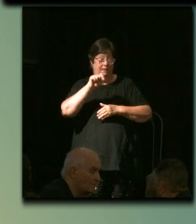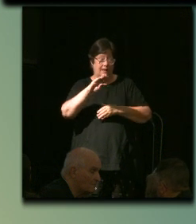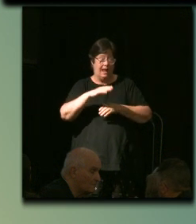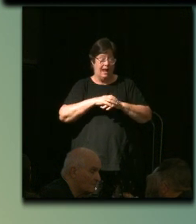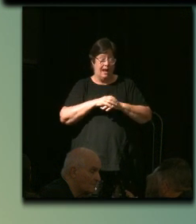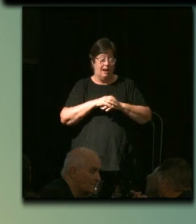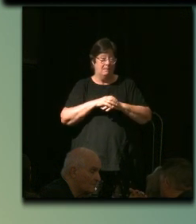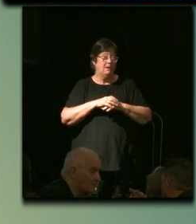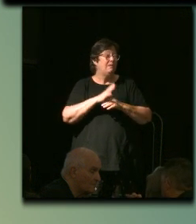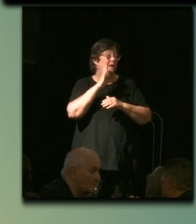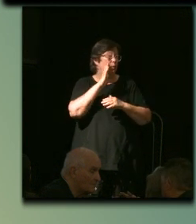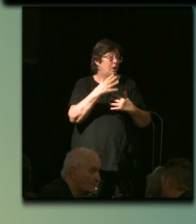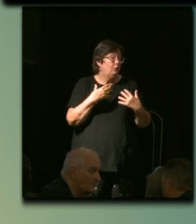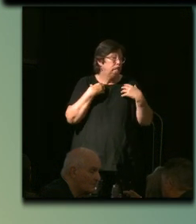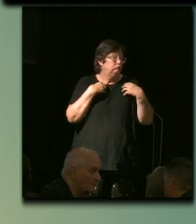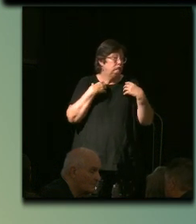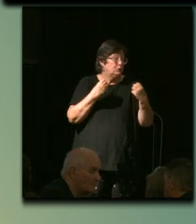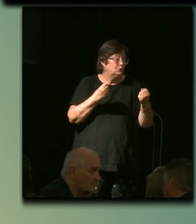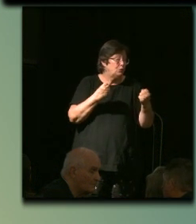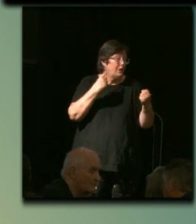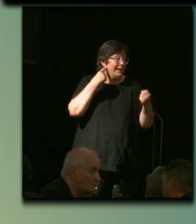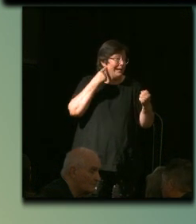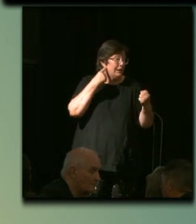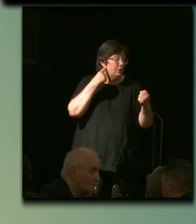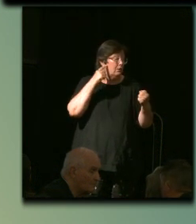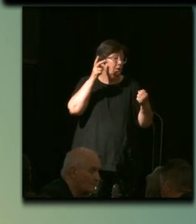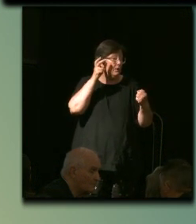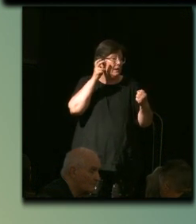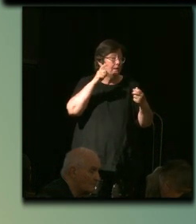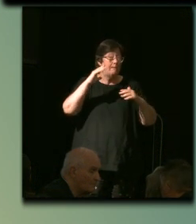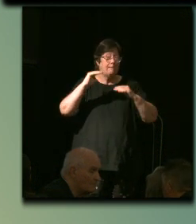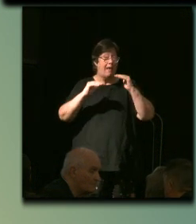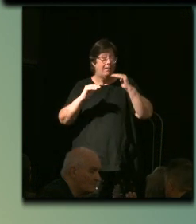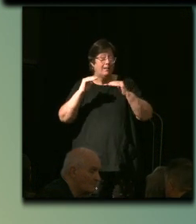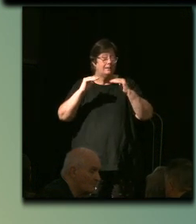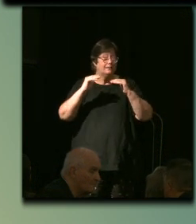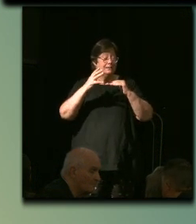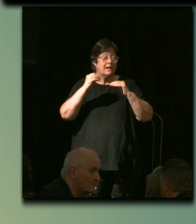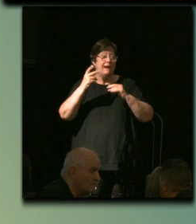restore hearing, balance, and vision.